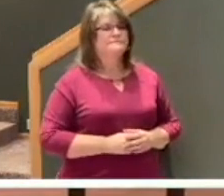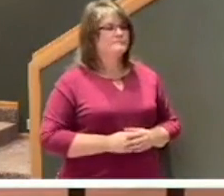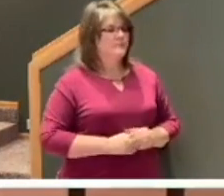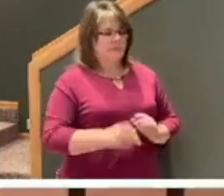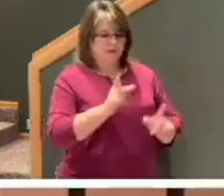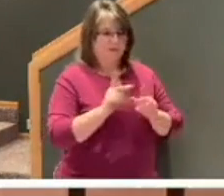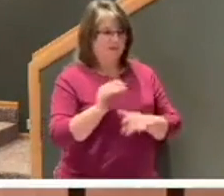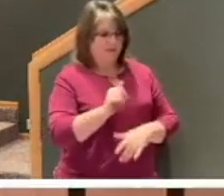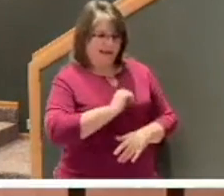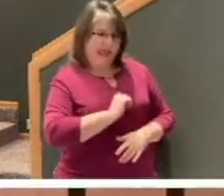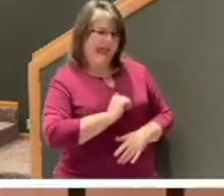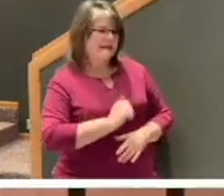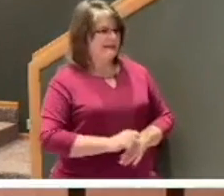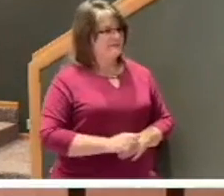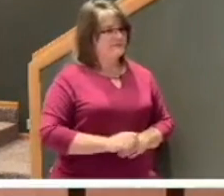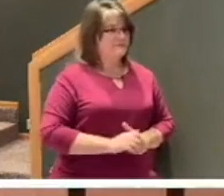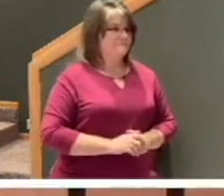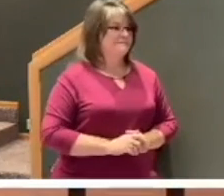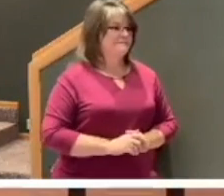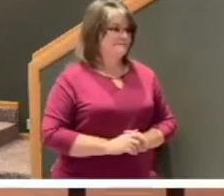People like Andy Schultz.